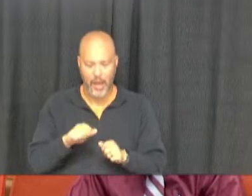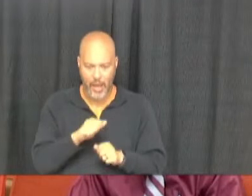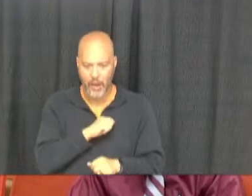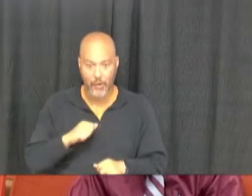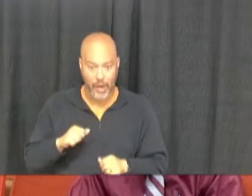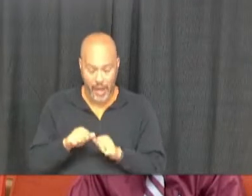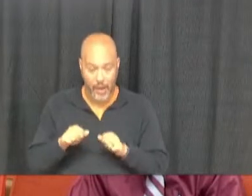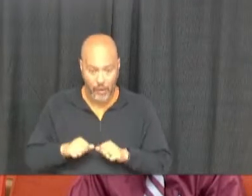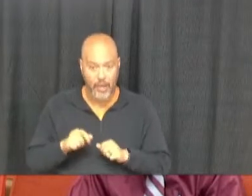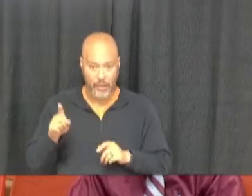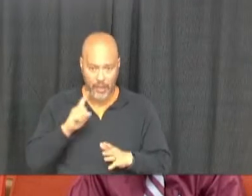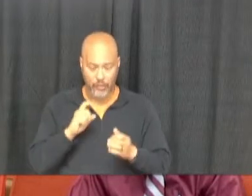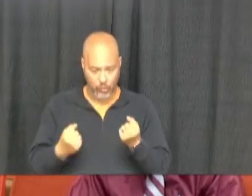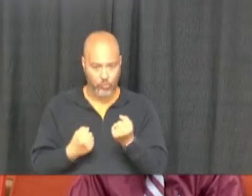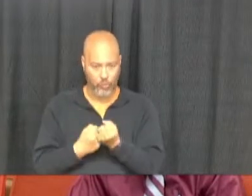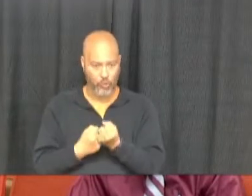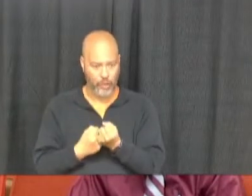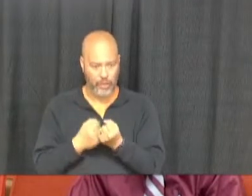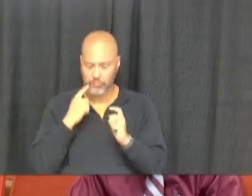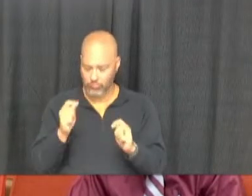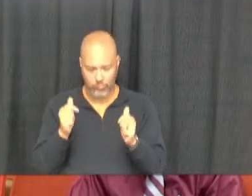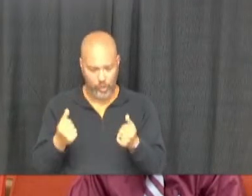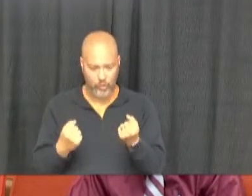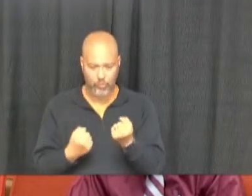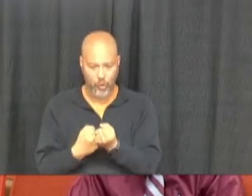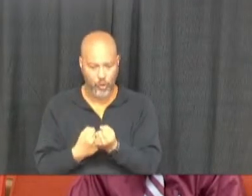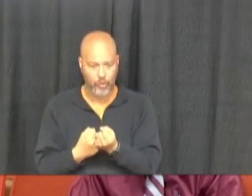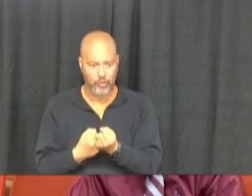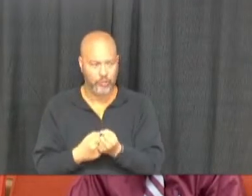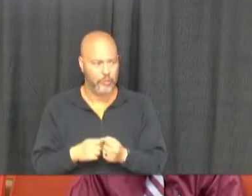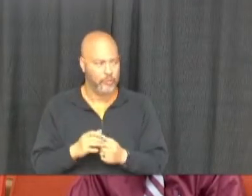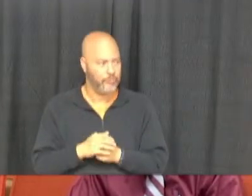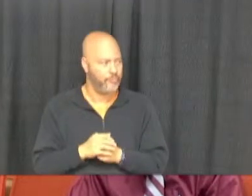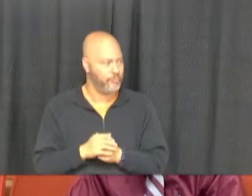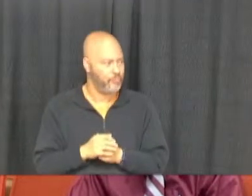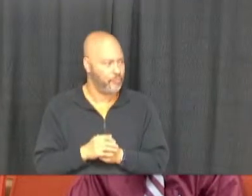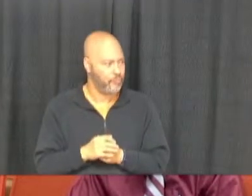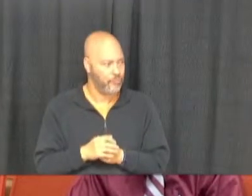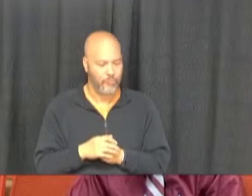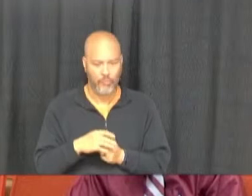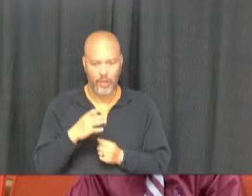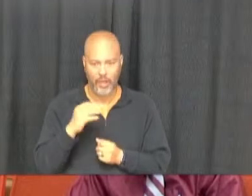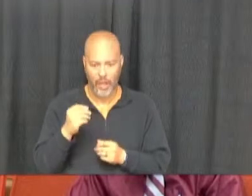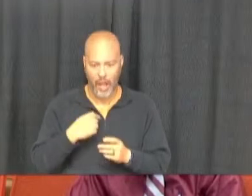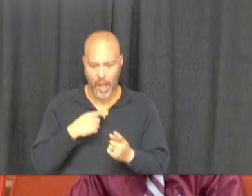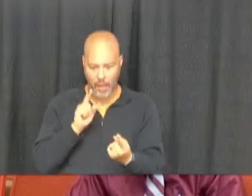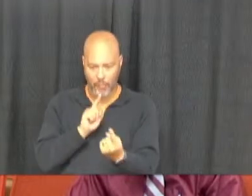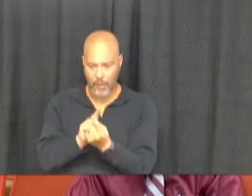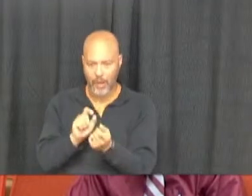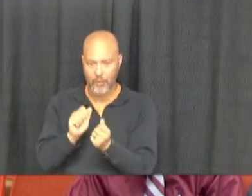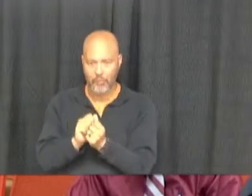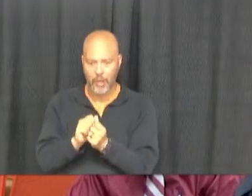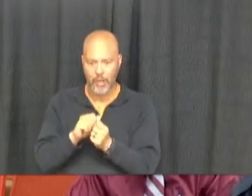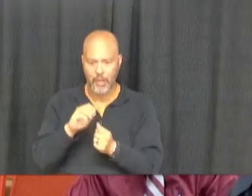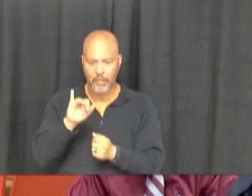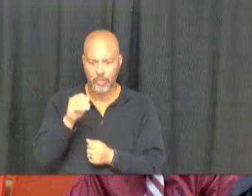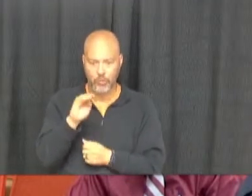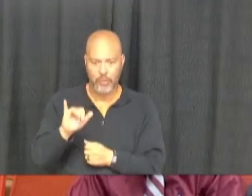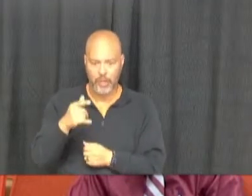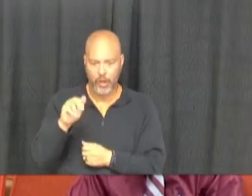support that. They immediately supported it. Mr. Crespo was present. Followed by a meeting with President Jimmy Garland from the